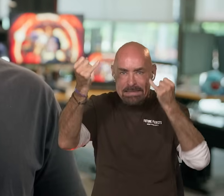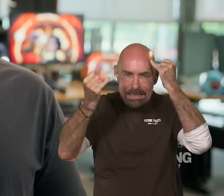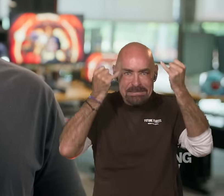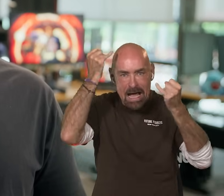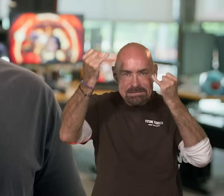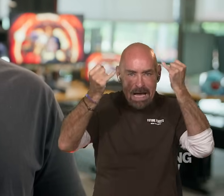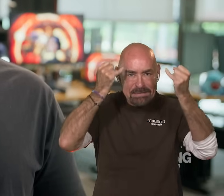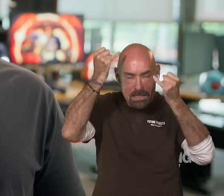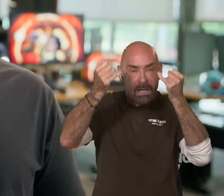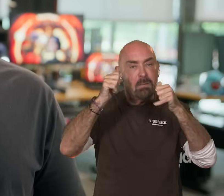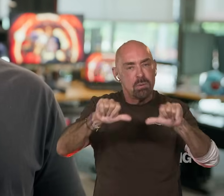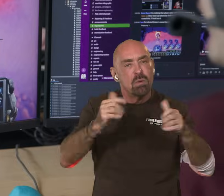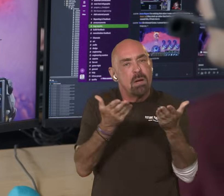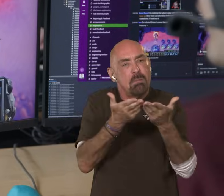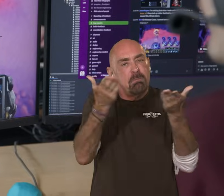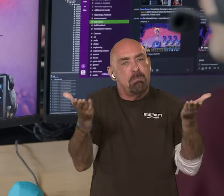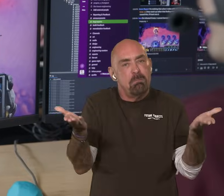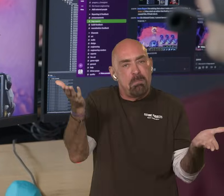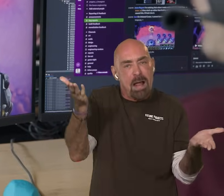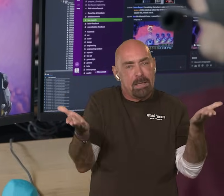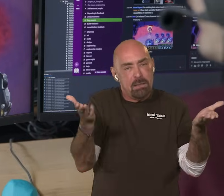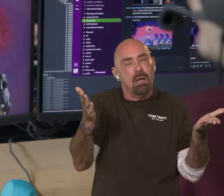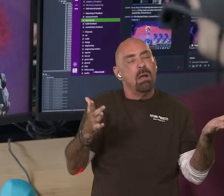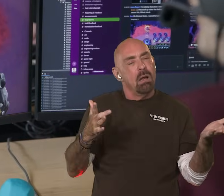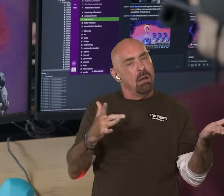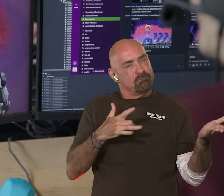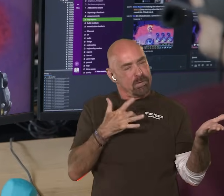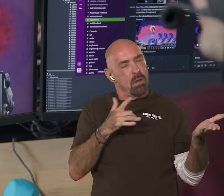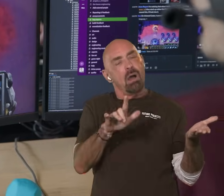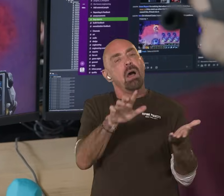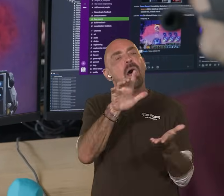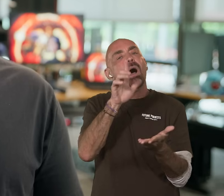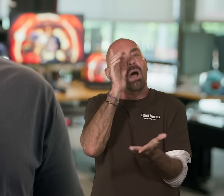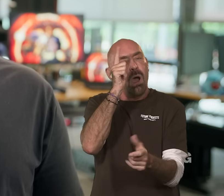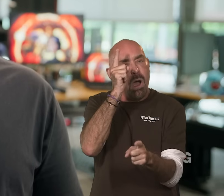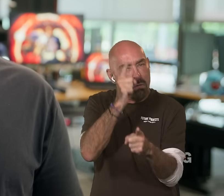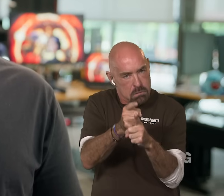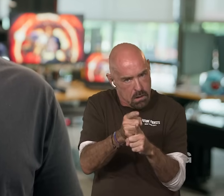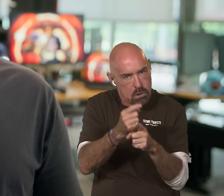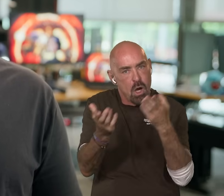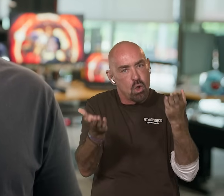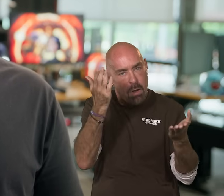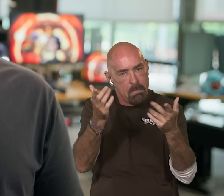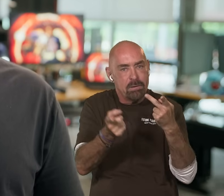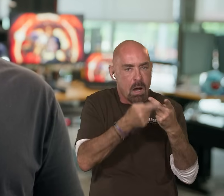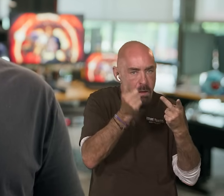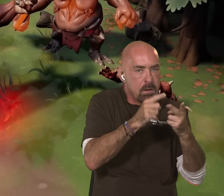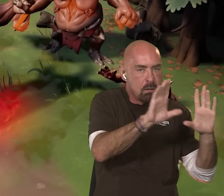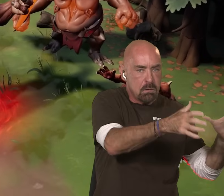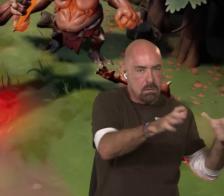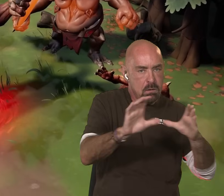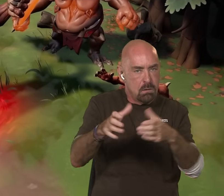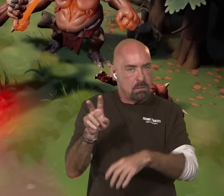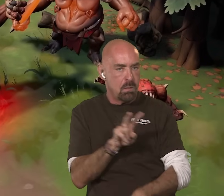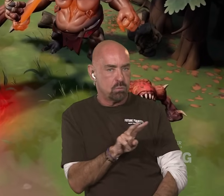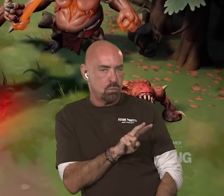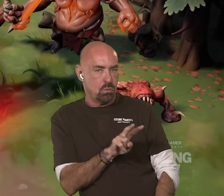the point that it felt balanced and where it felt correctly comparable to the other two races.